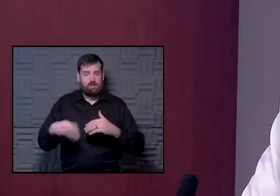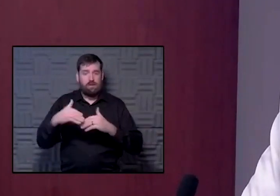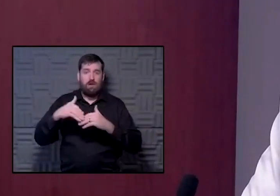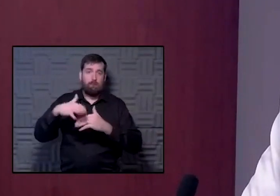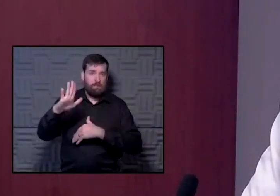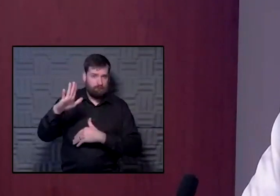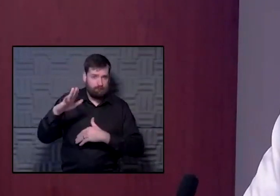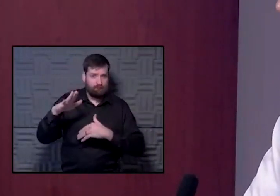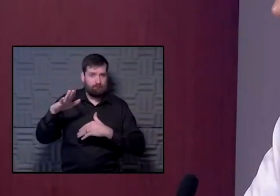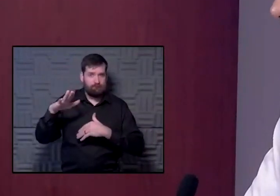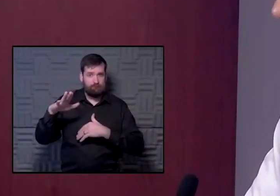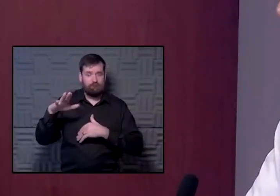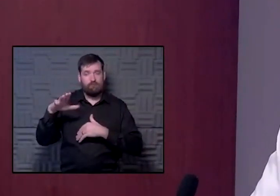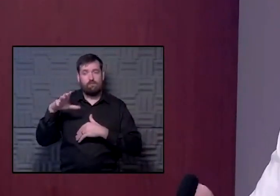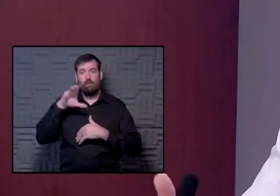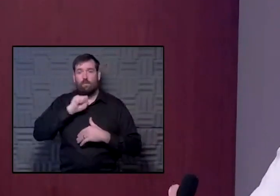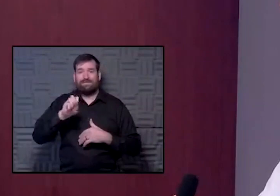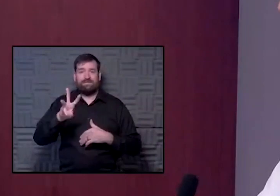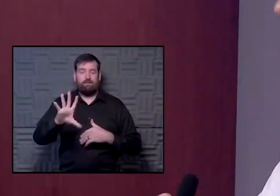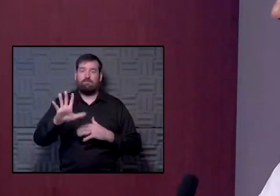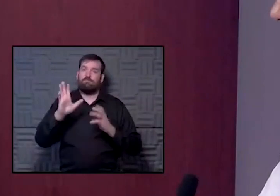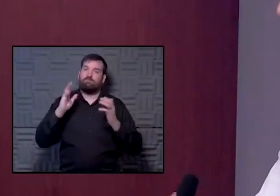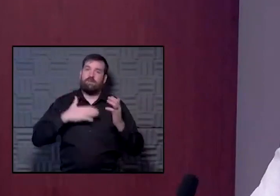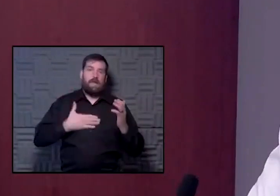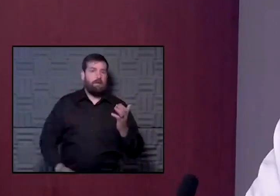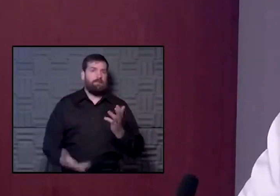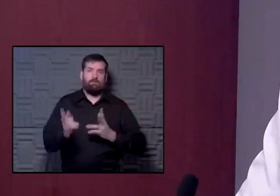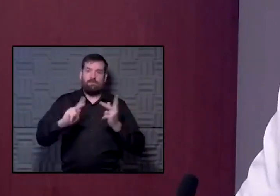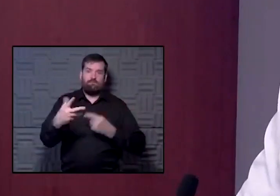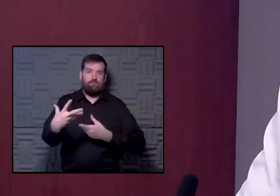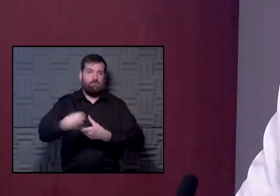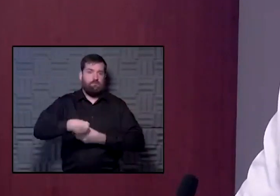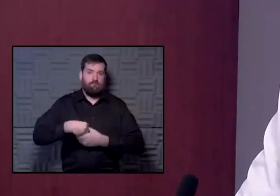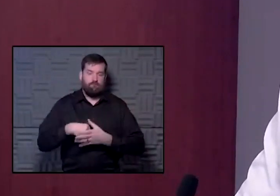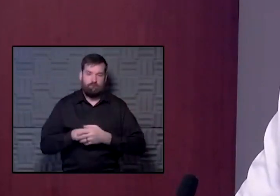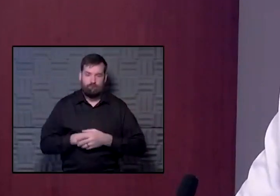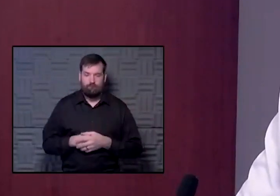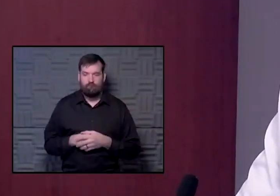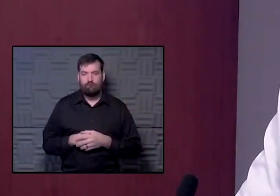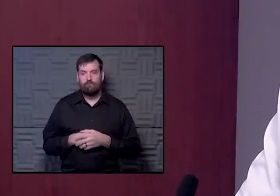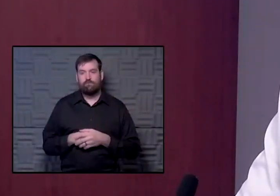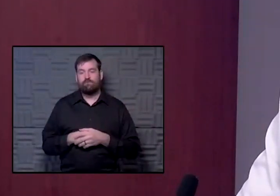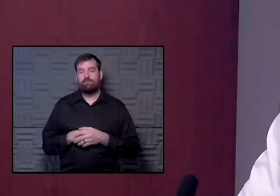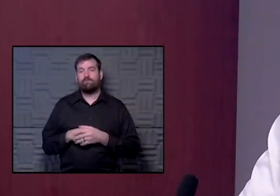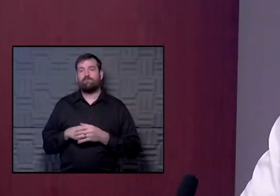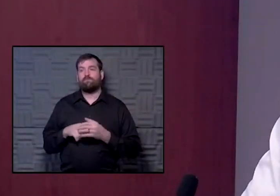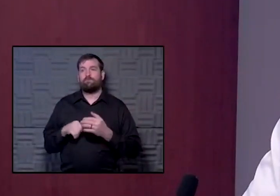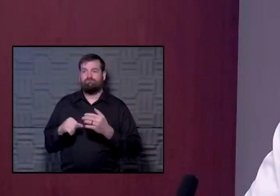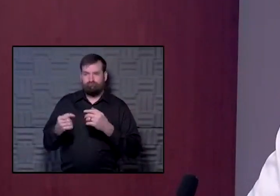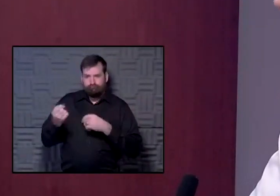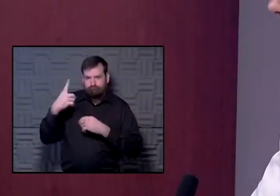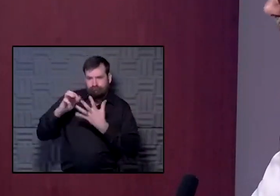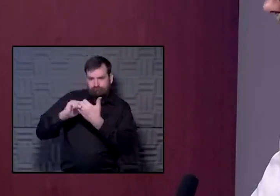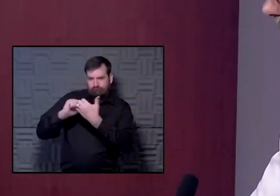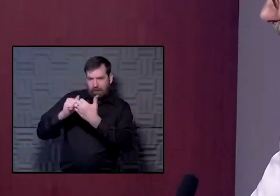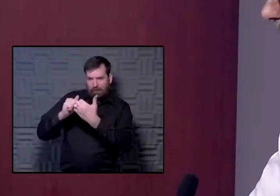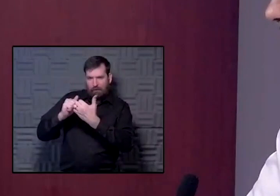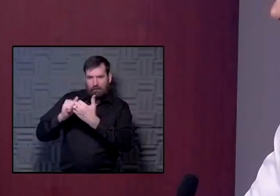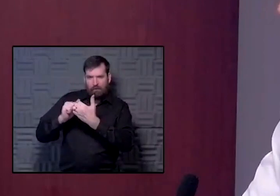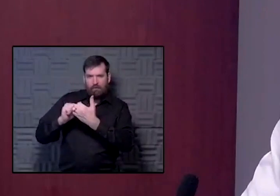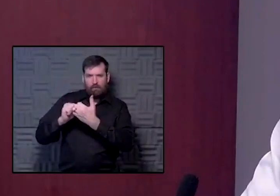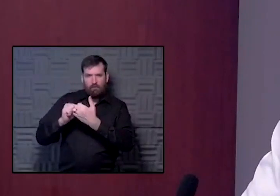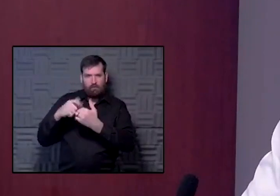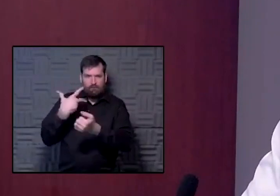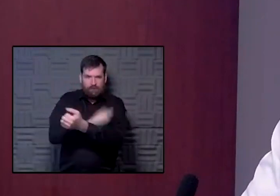really happy that people participated here in the way that we needed to in order to really understand how does this vaccine work in all